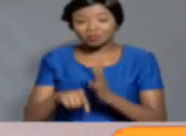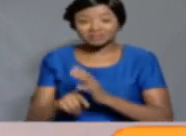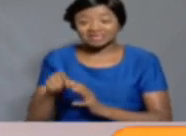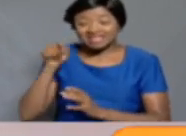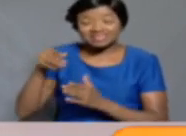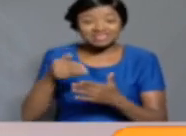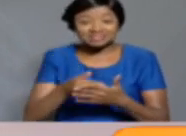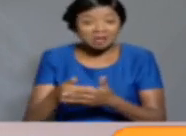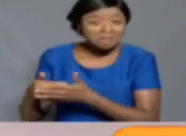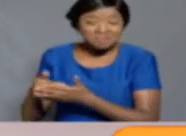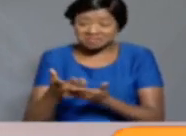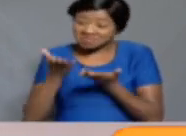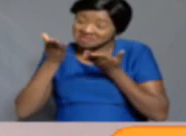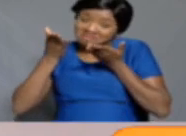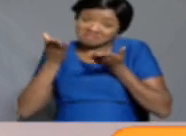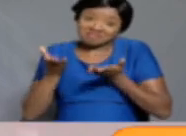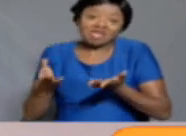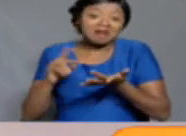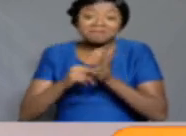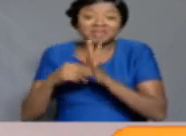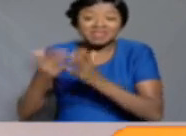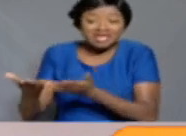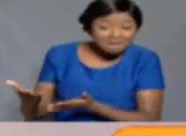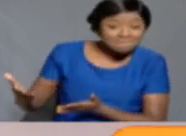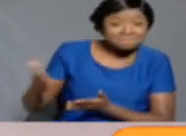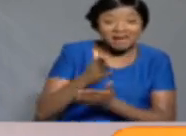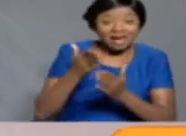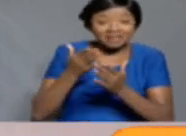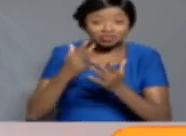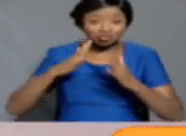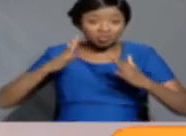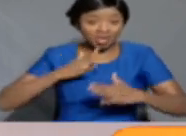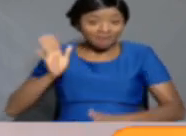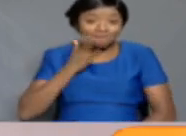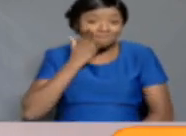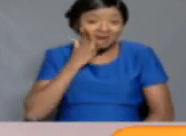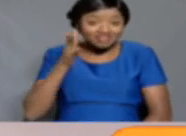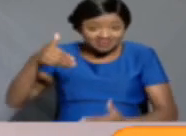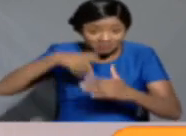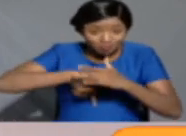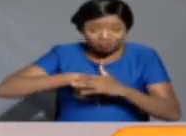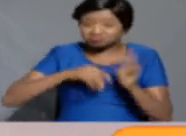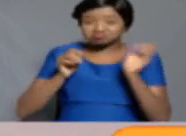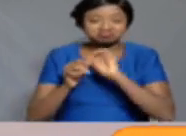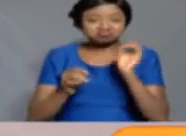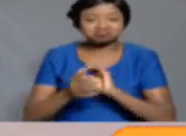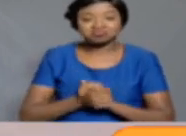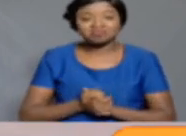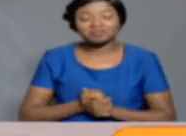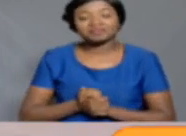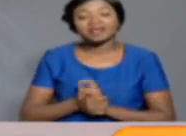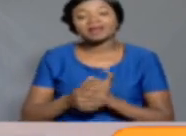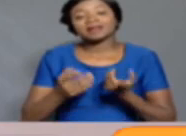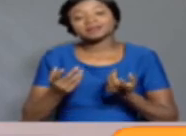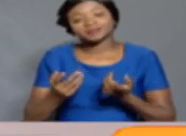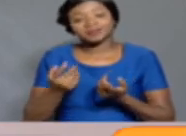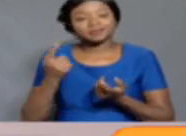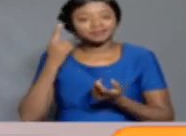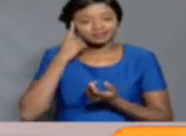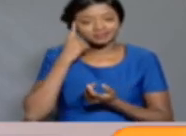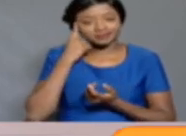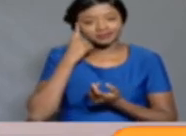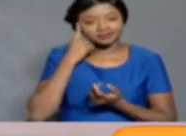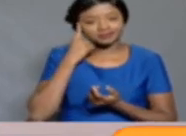premature. The baby is here, so you're not going to take the baby back to them the womb as you discuss how to deal with it. But I think fundamental to this